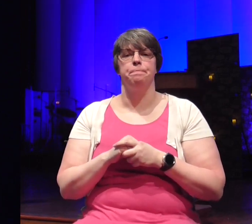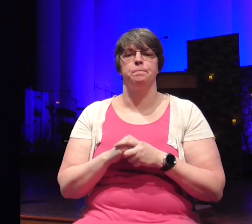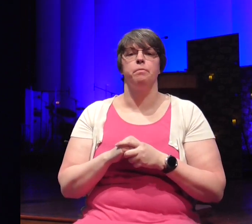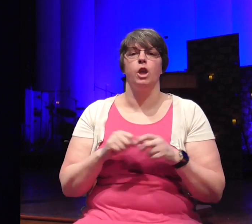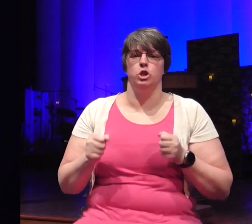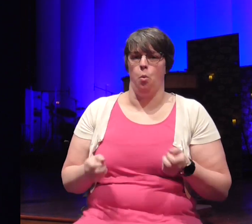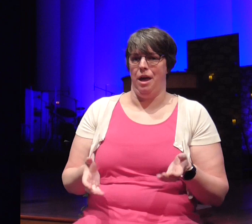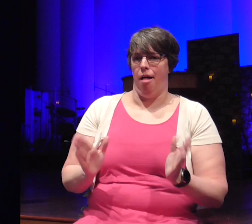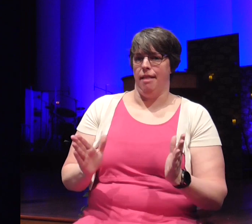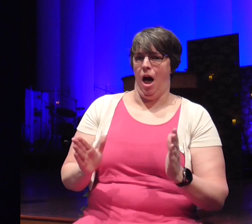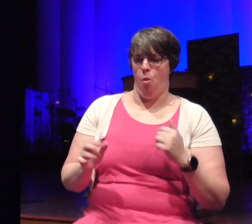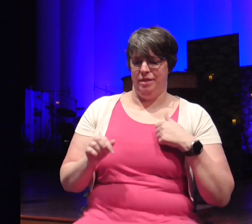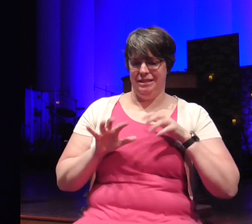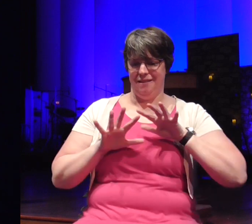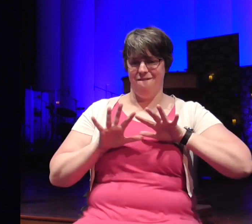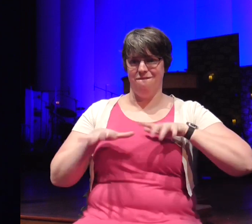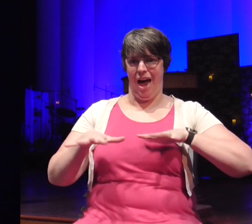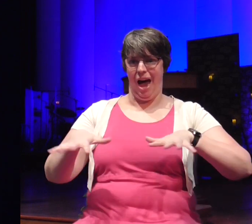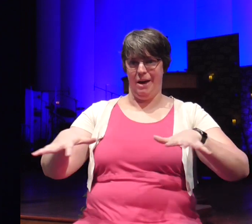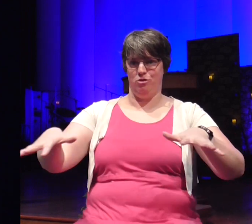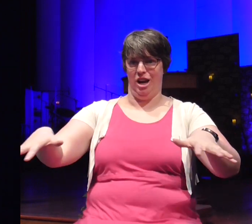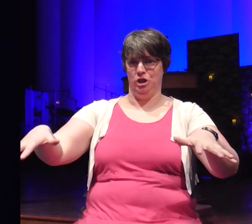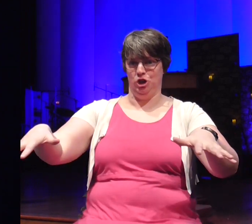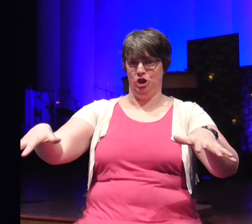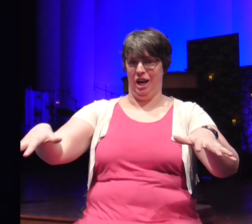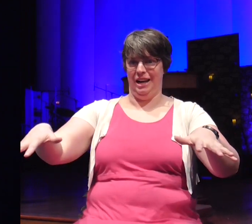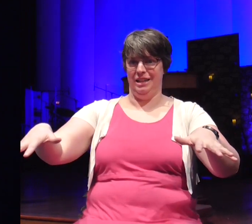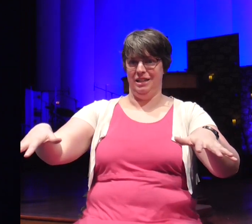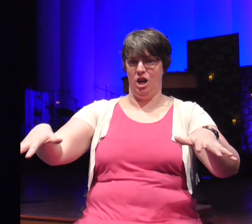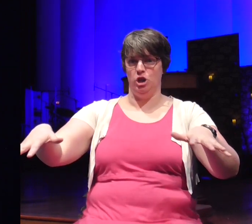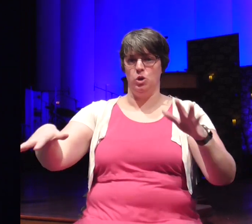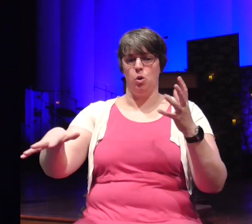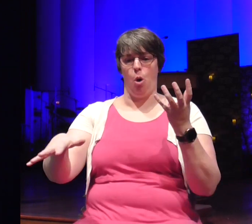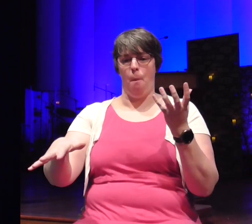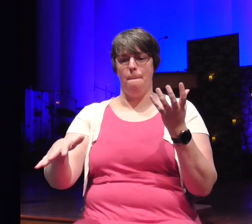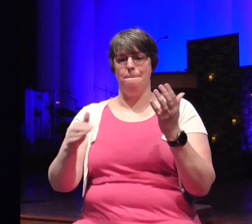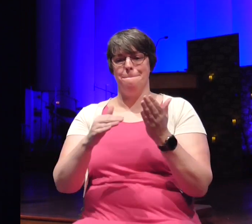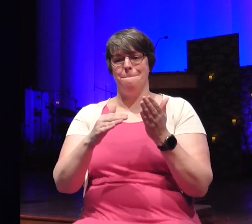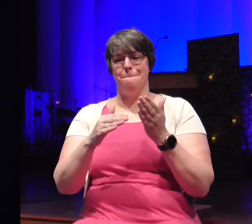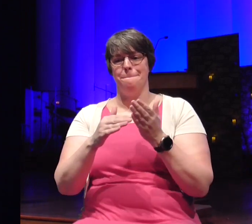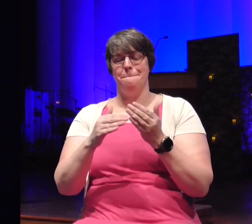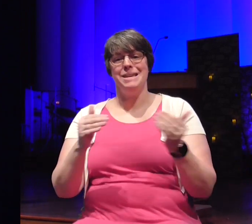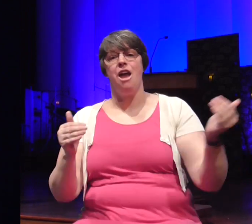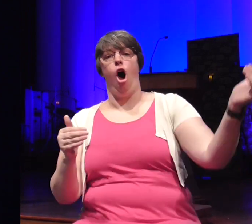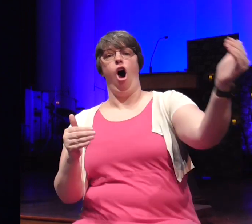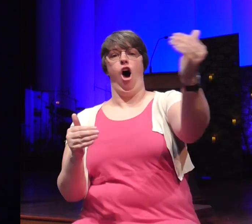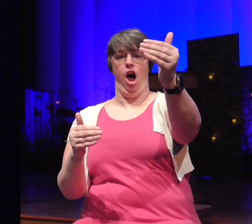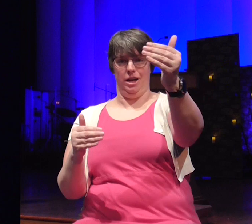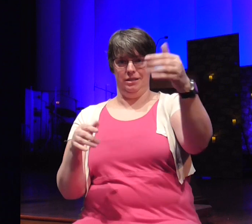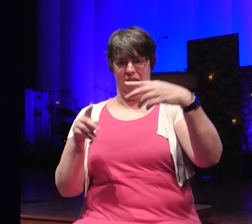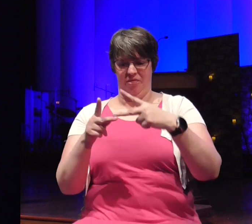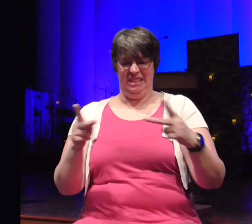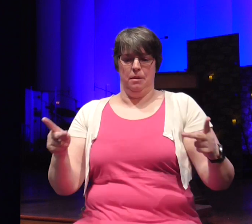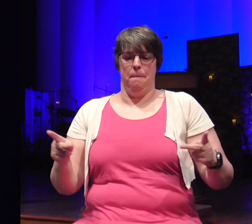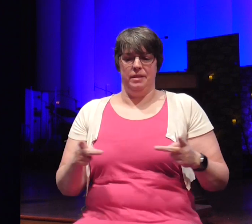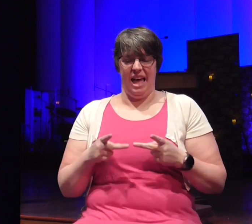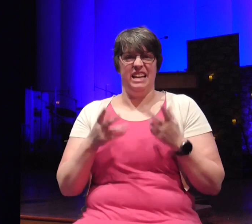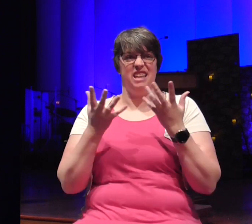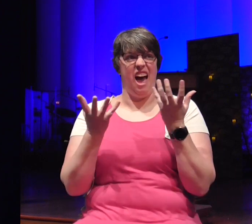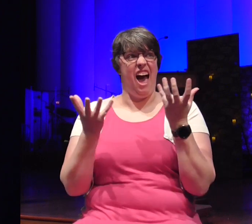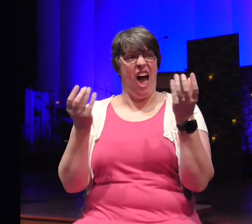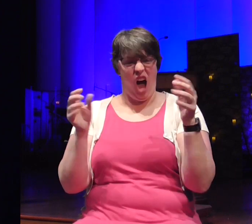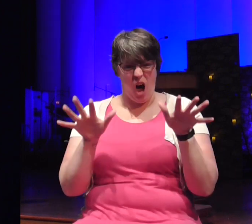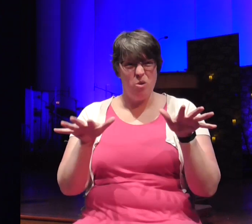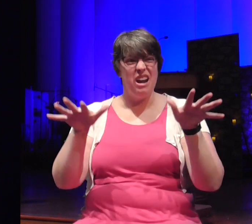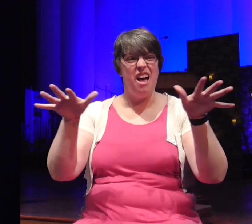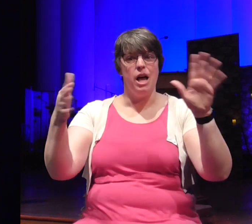And we allow this vibration to go beyond this place and move into our community, into our city,